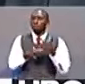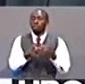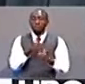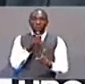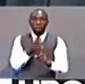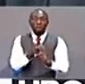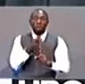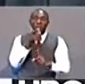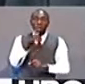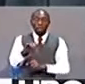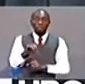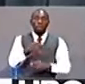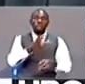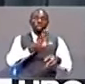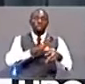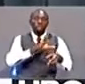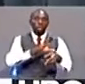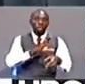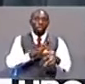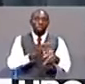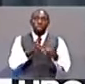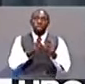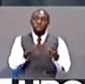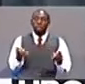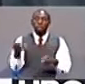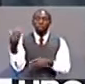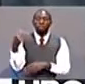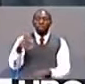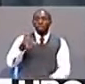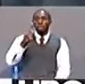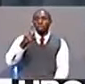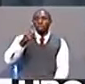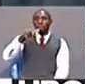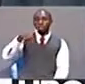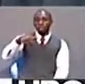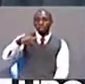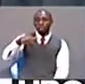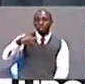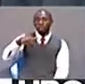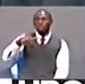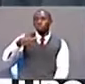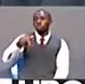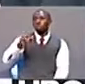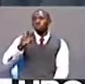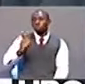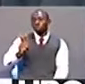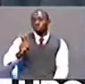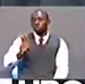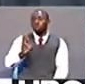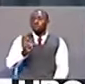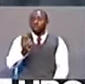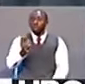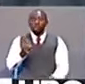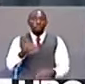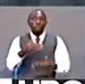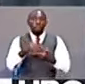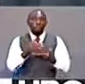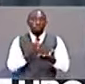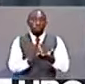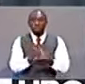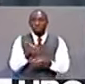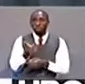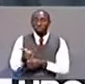Health Department started in 1972, just as one of those departments of the lay